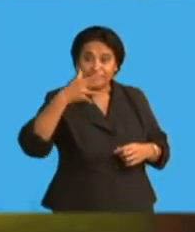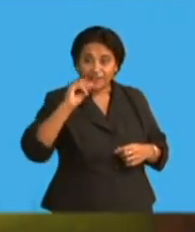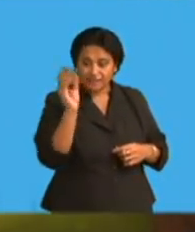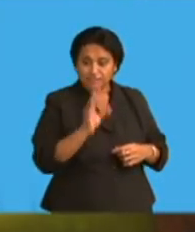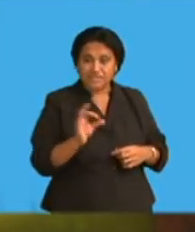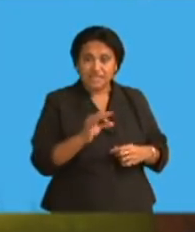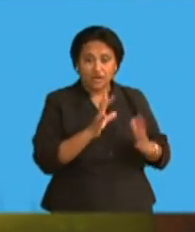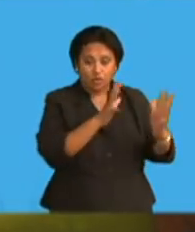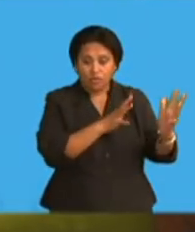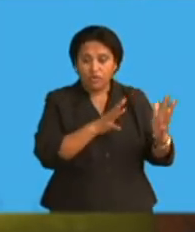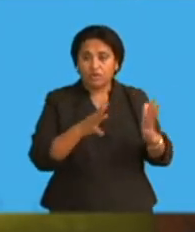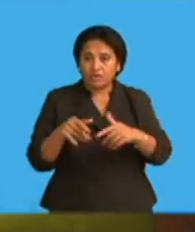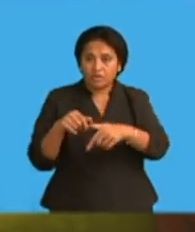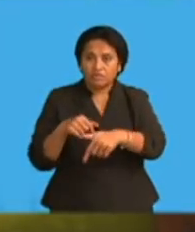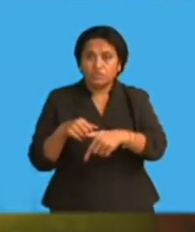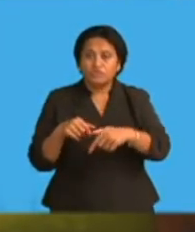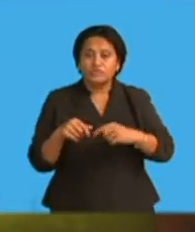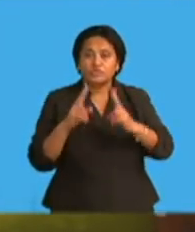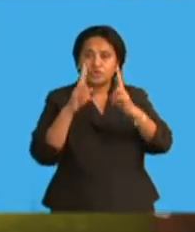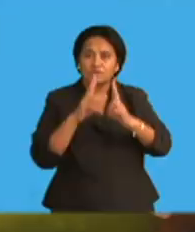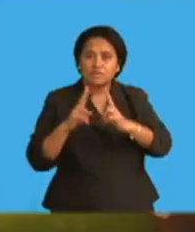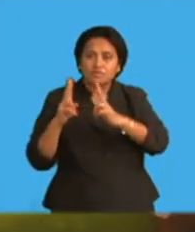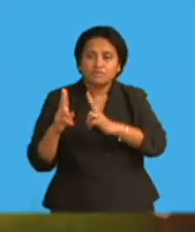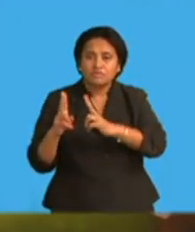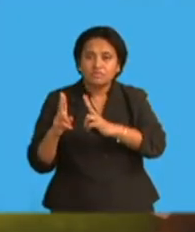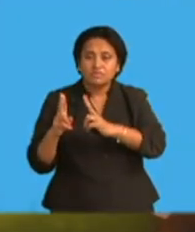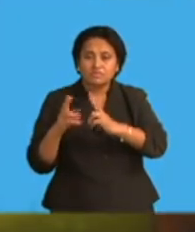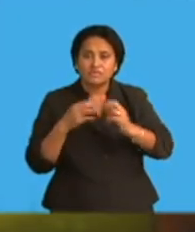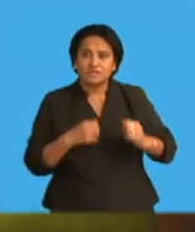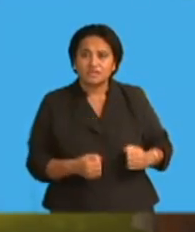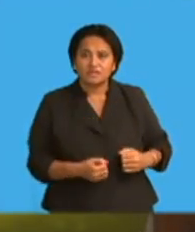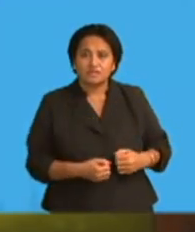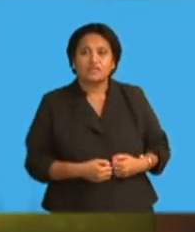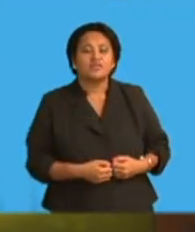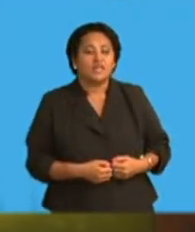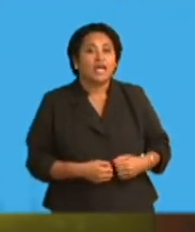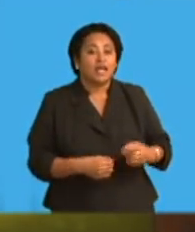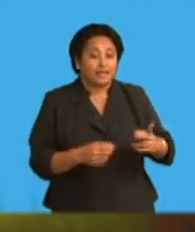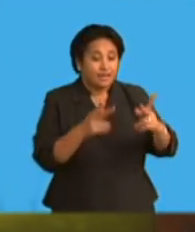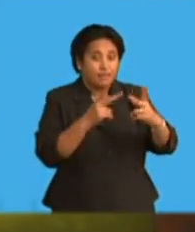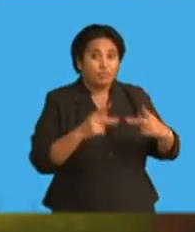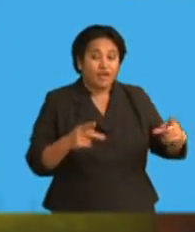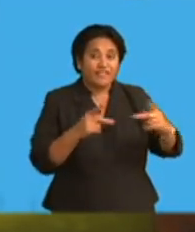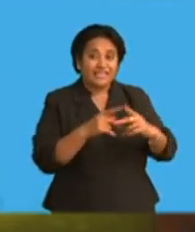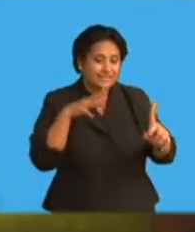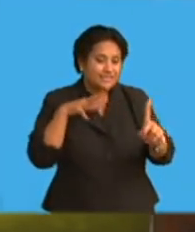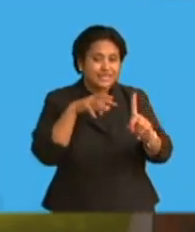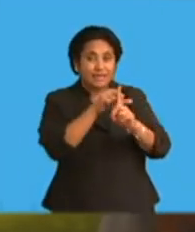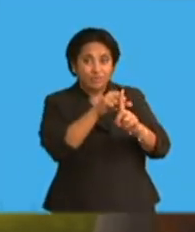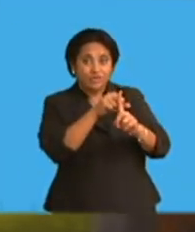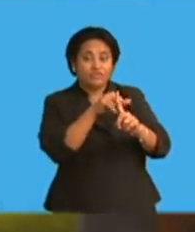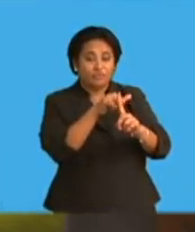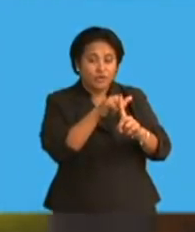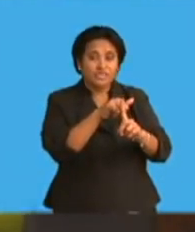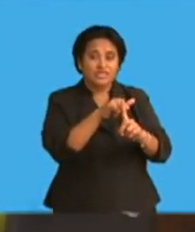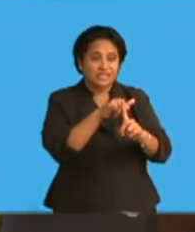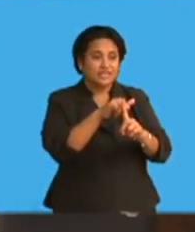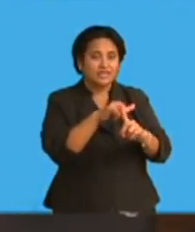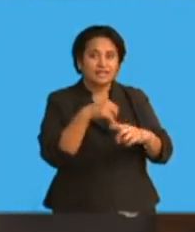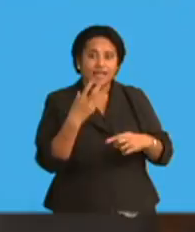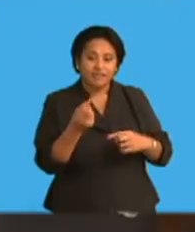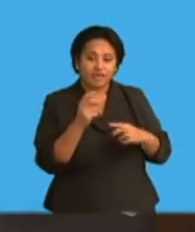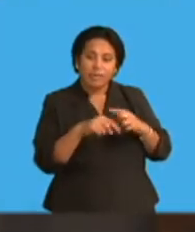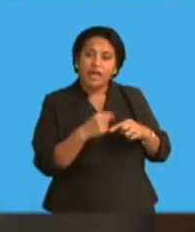urban areas. That's what you call gerrymandering. The province of Namosi that had a seat had a voters of about